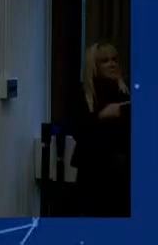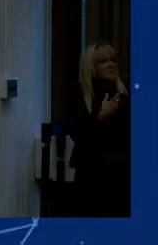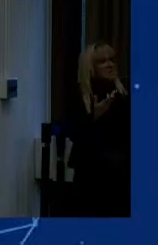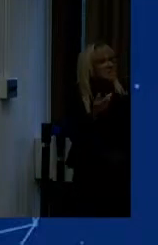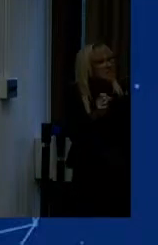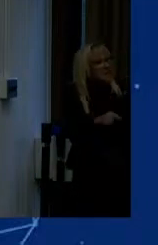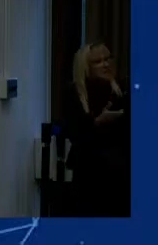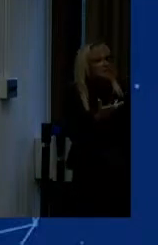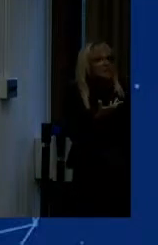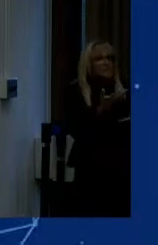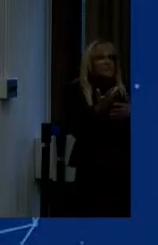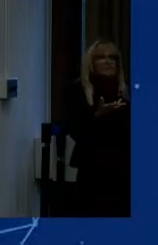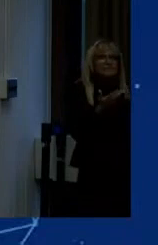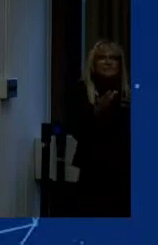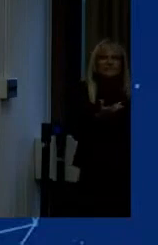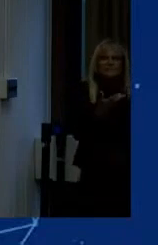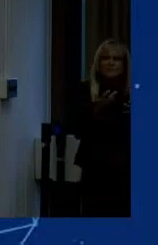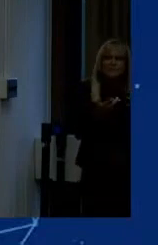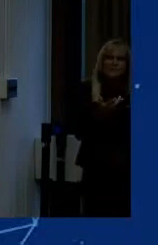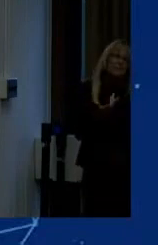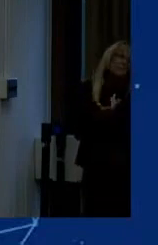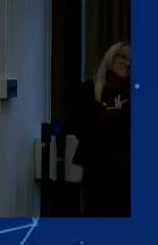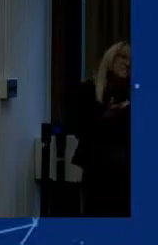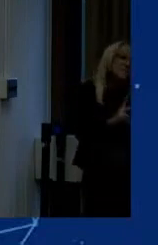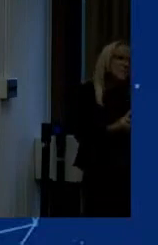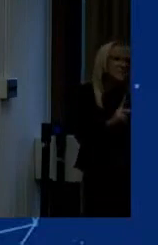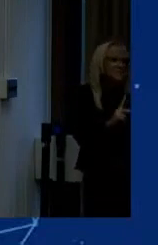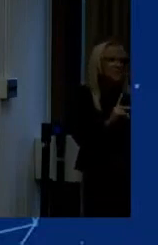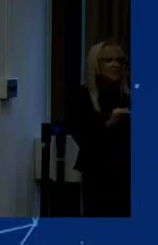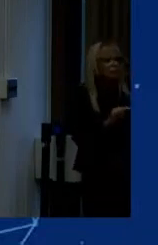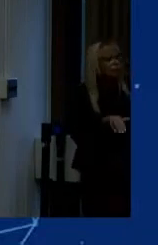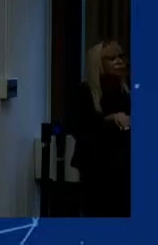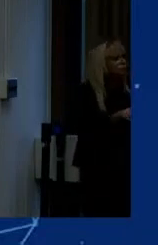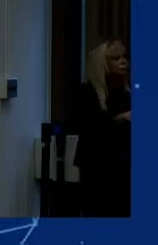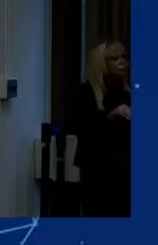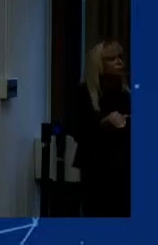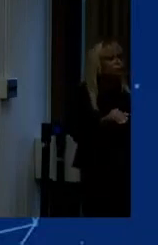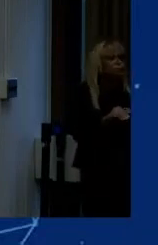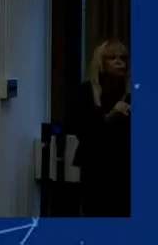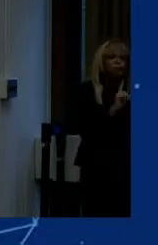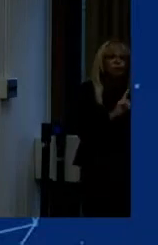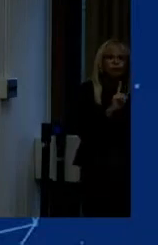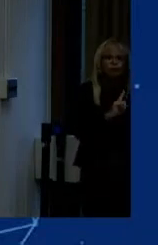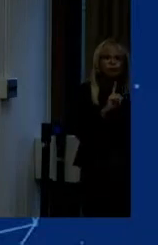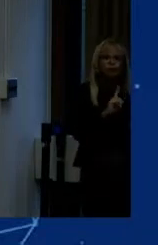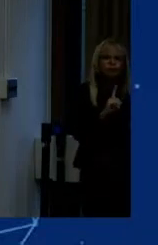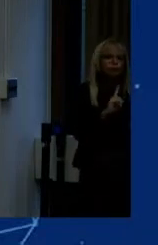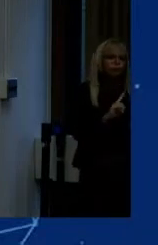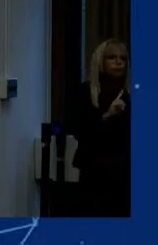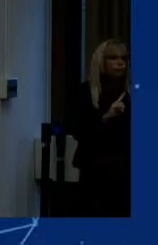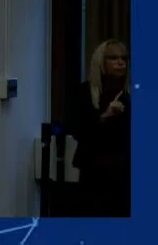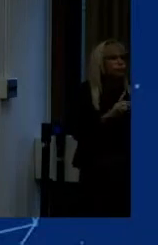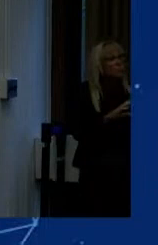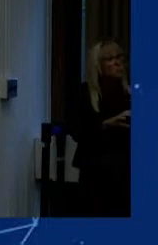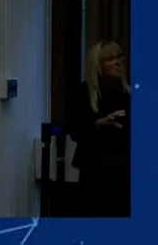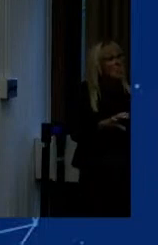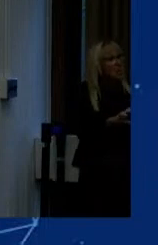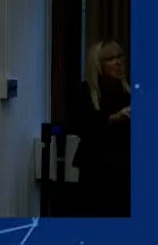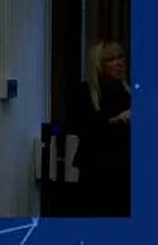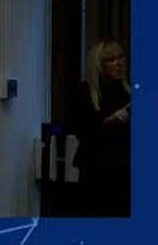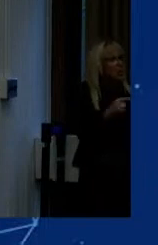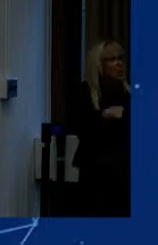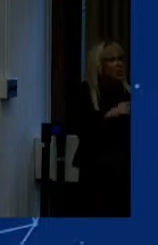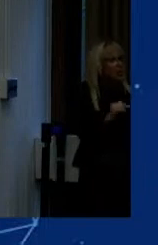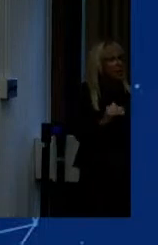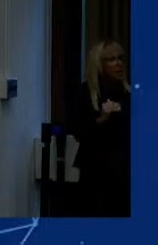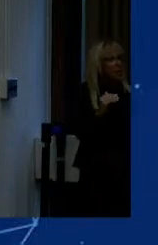is looked upon as a passive and solitary act. but we actually can elevate the reading experience